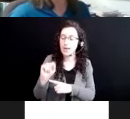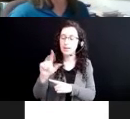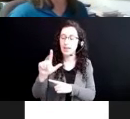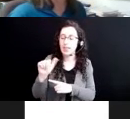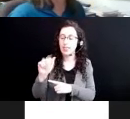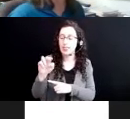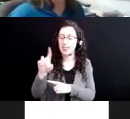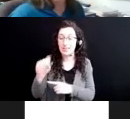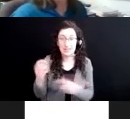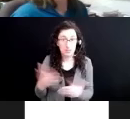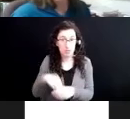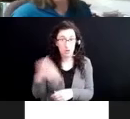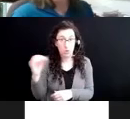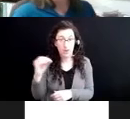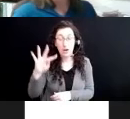compared to historical